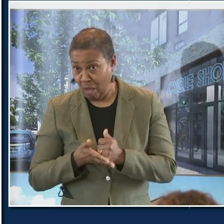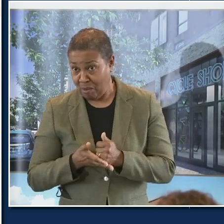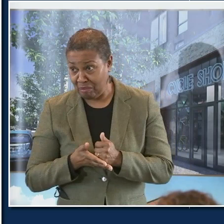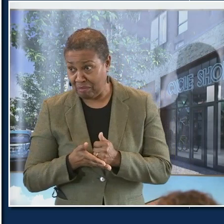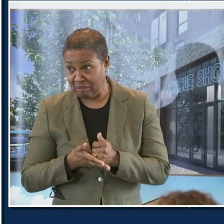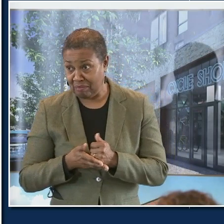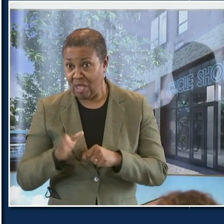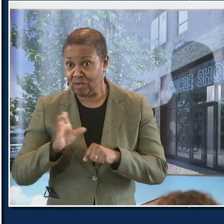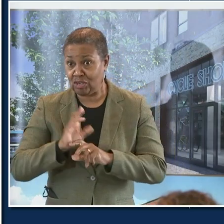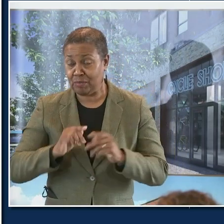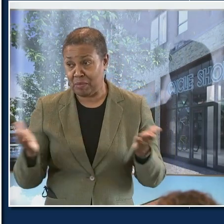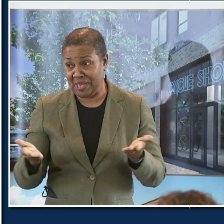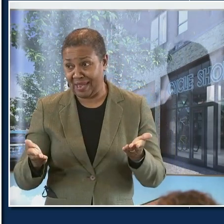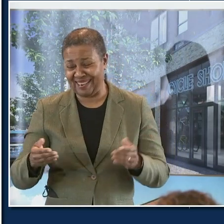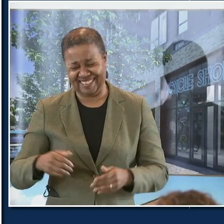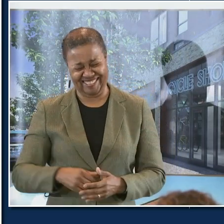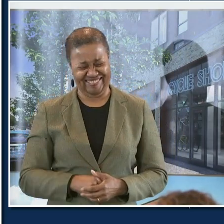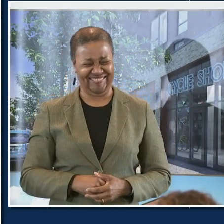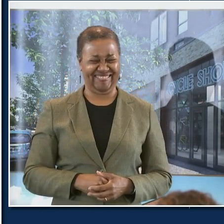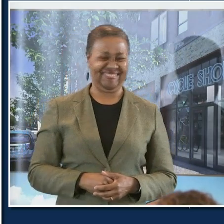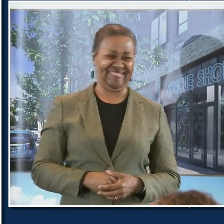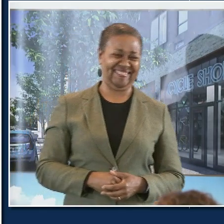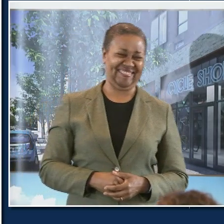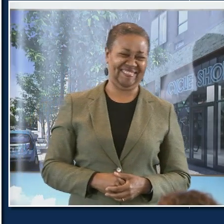Some church folks in here.